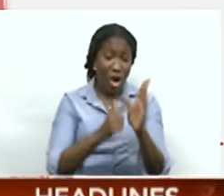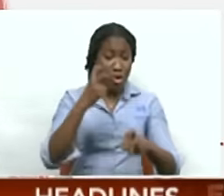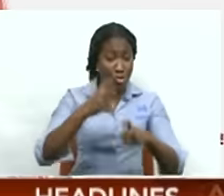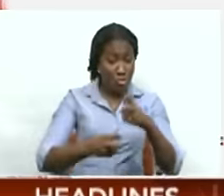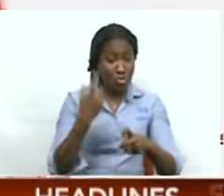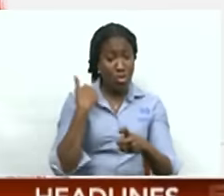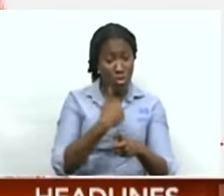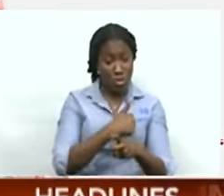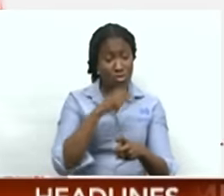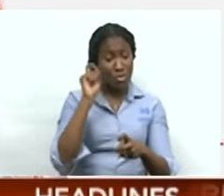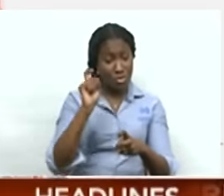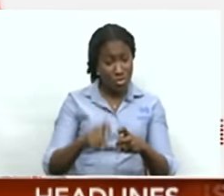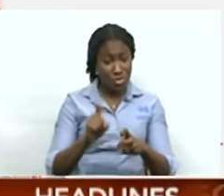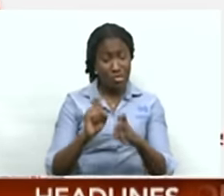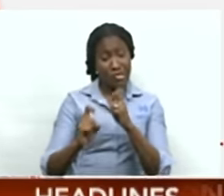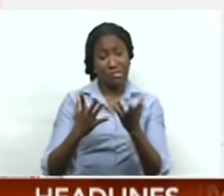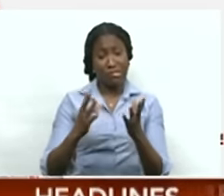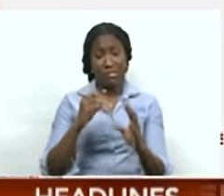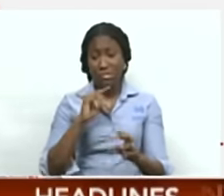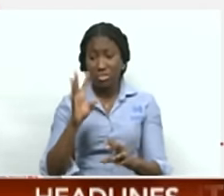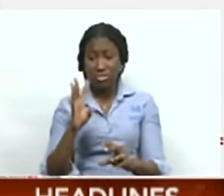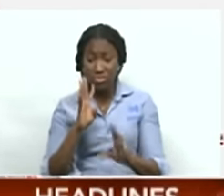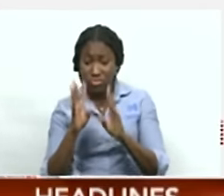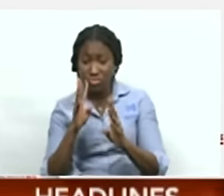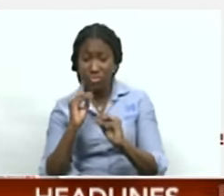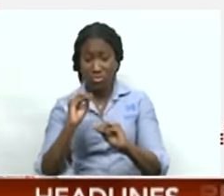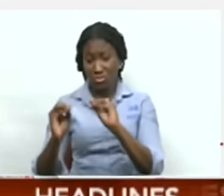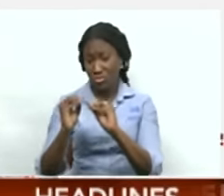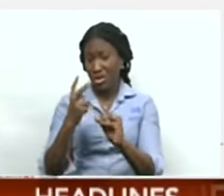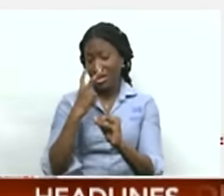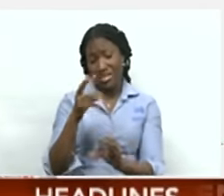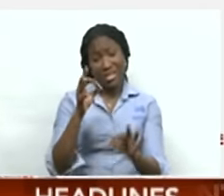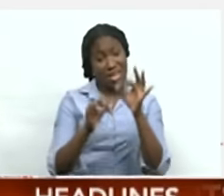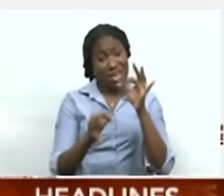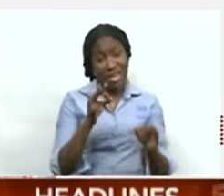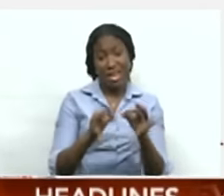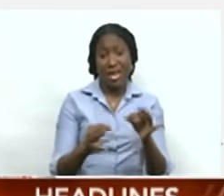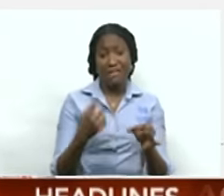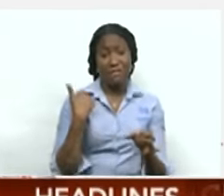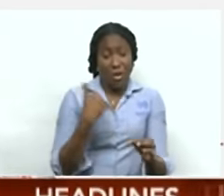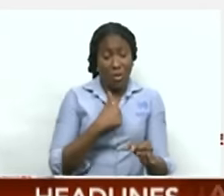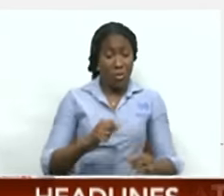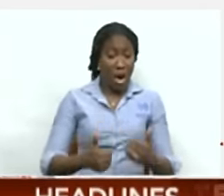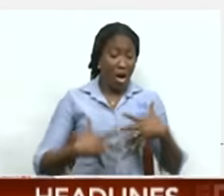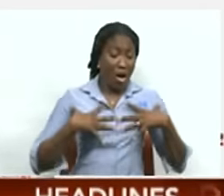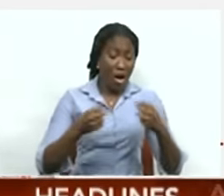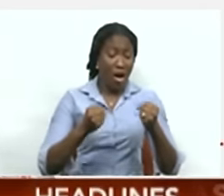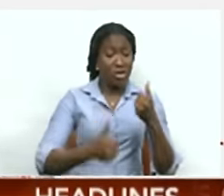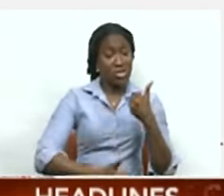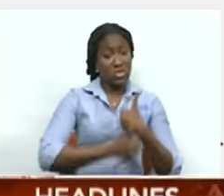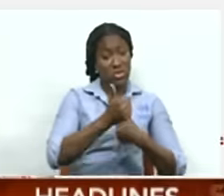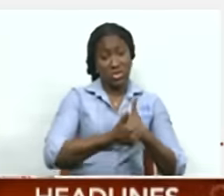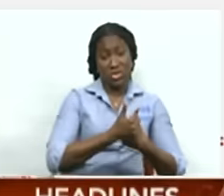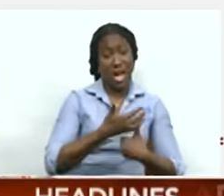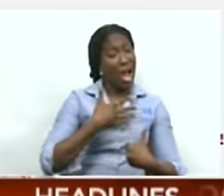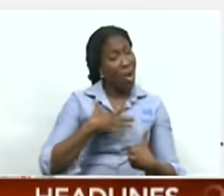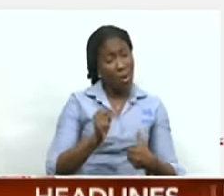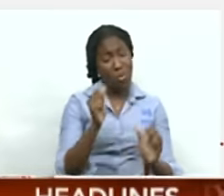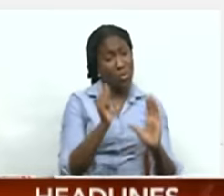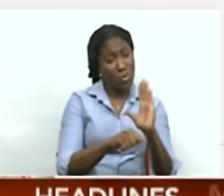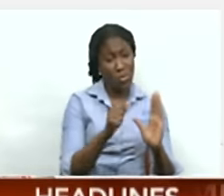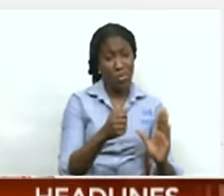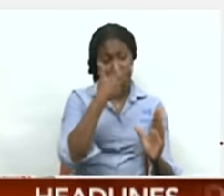and also to see if our members have been placed at risk. So we really don't want to, because we really don't want to stop the works